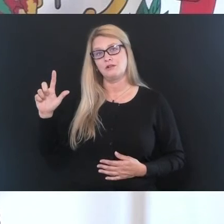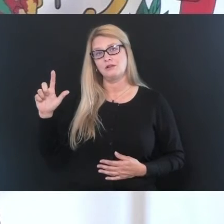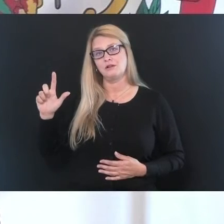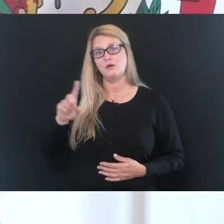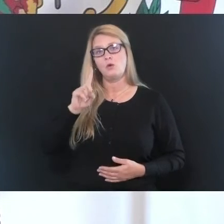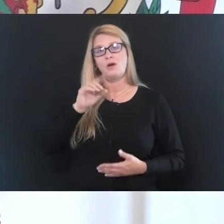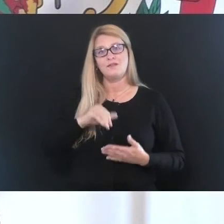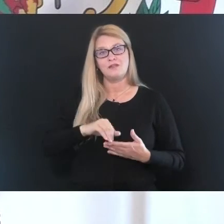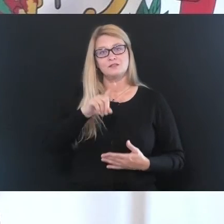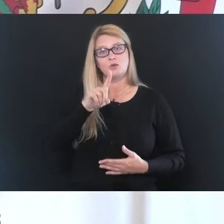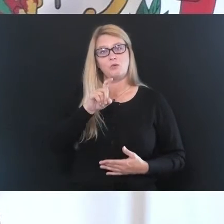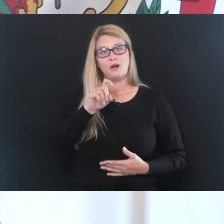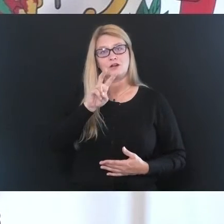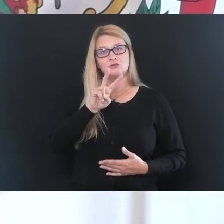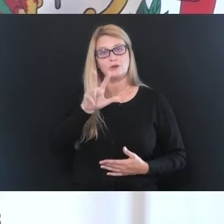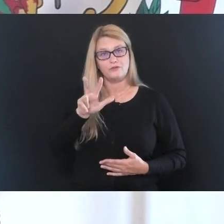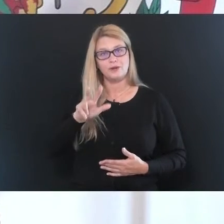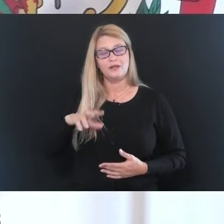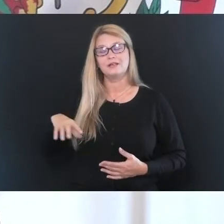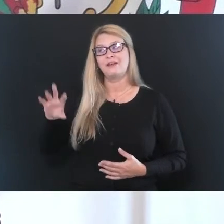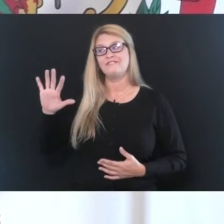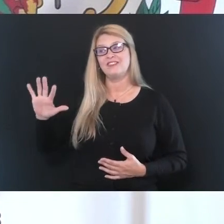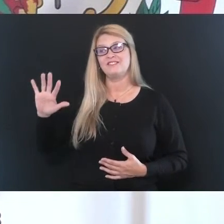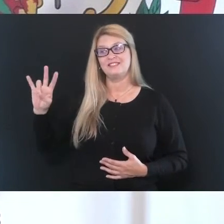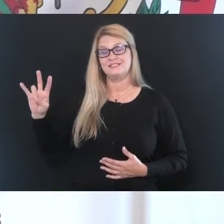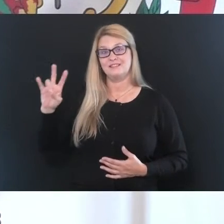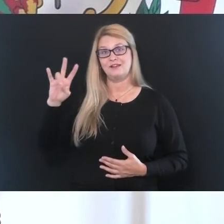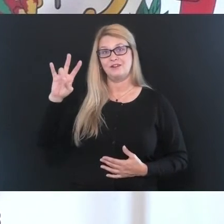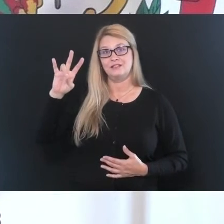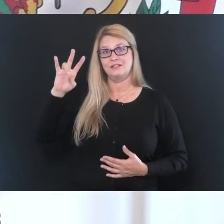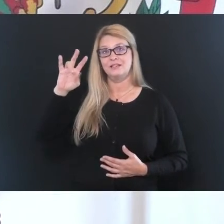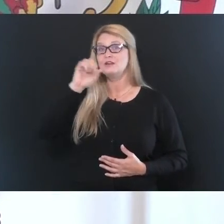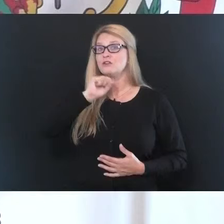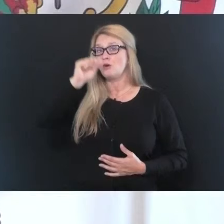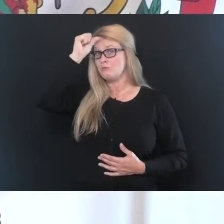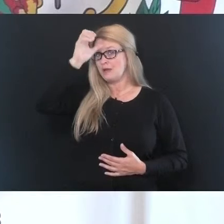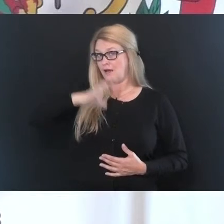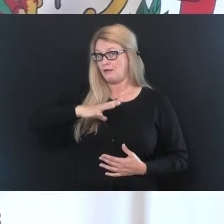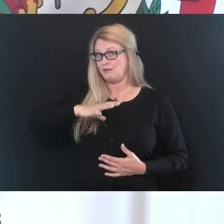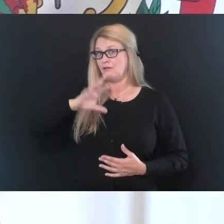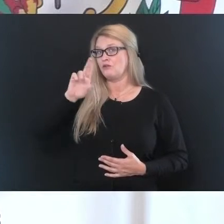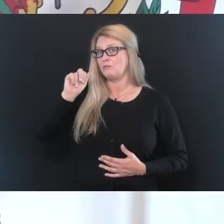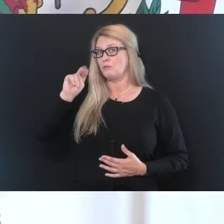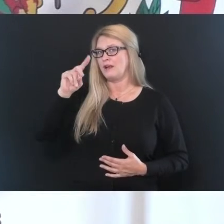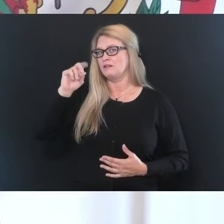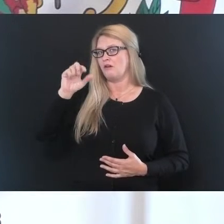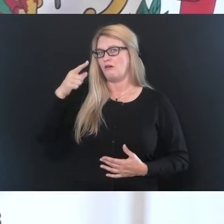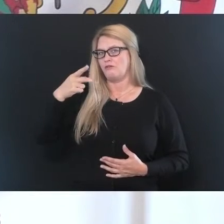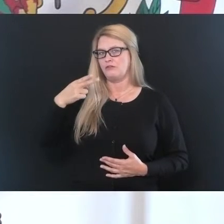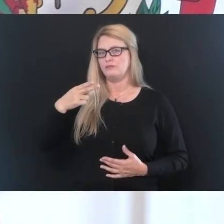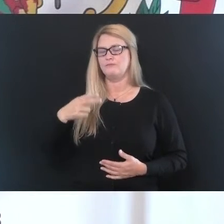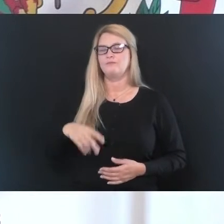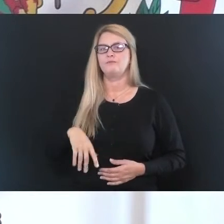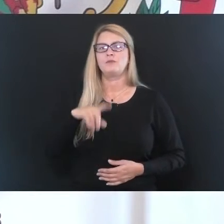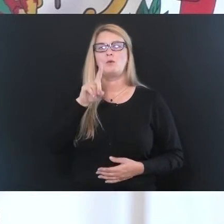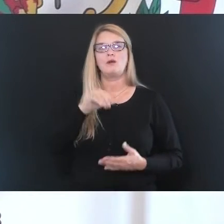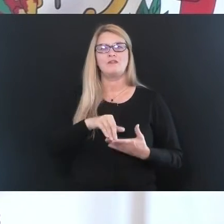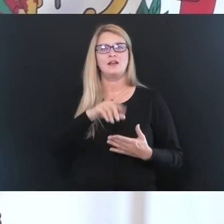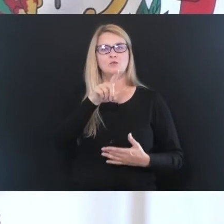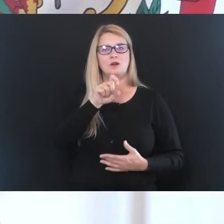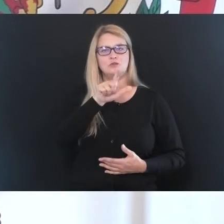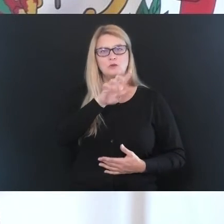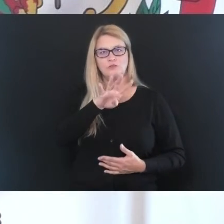Our 1,123rd death is a 57-year-old male from Randolph County. Our 1,124th death is